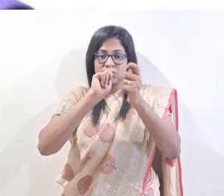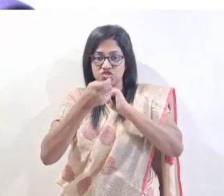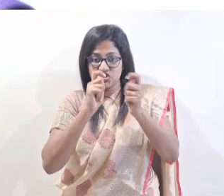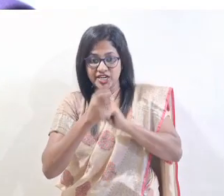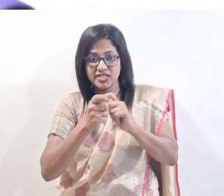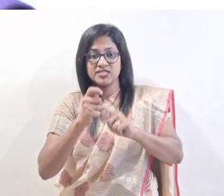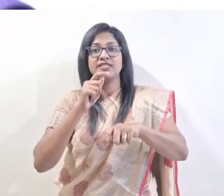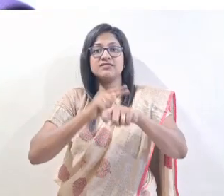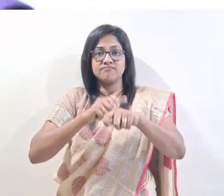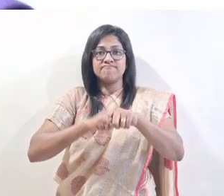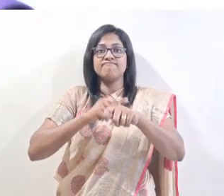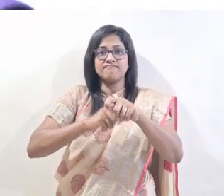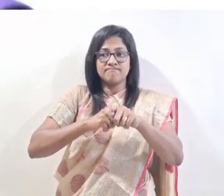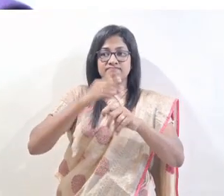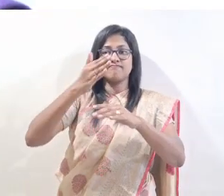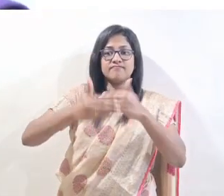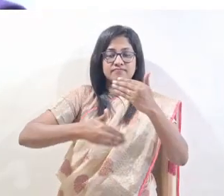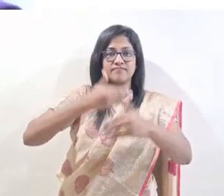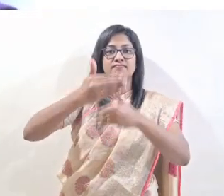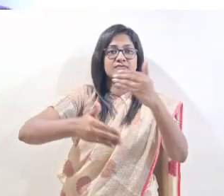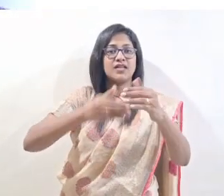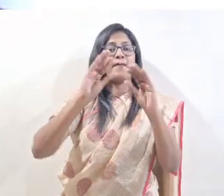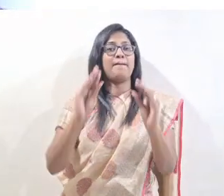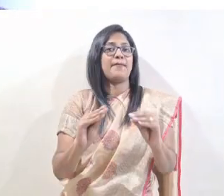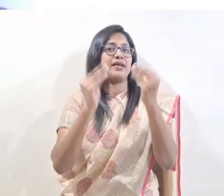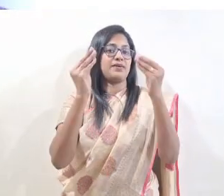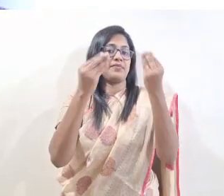improve over time. And